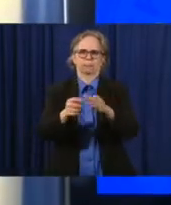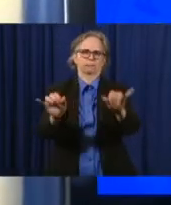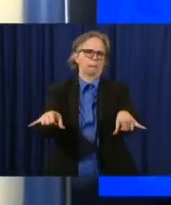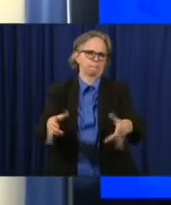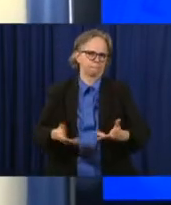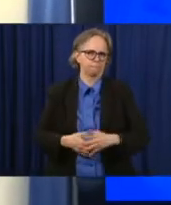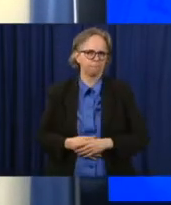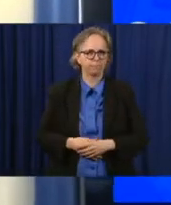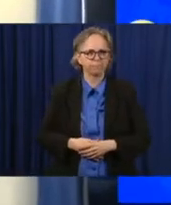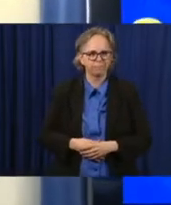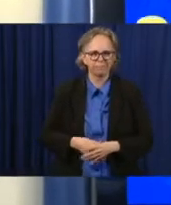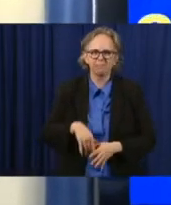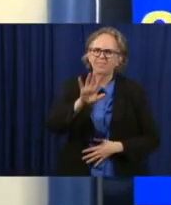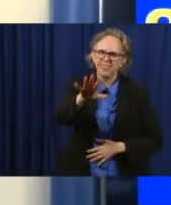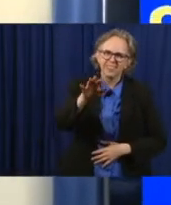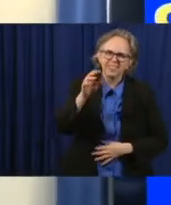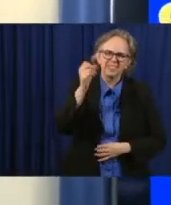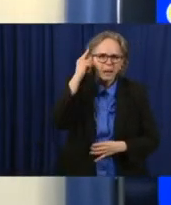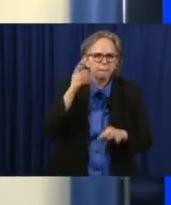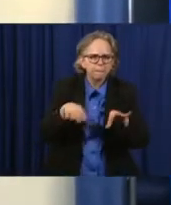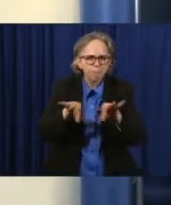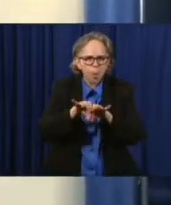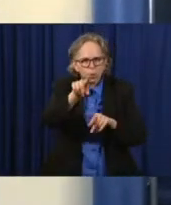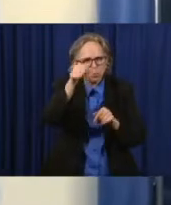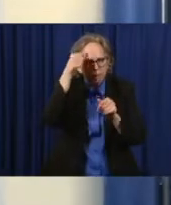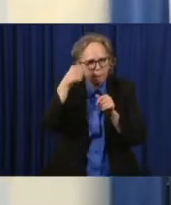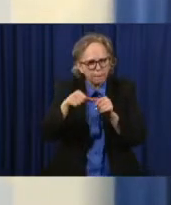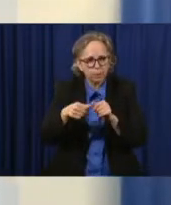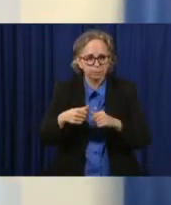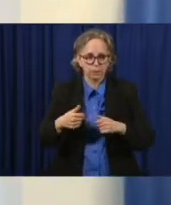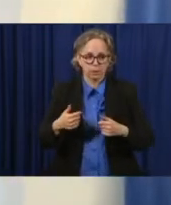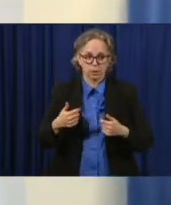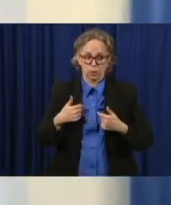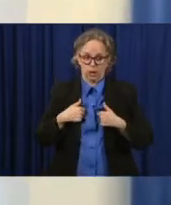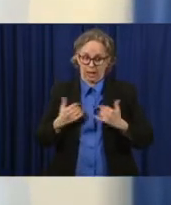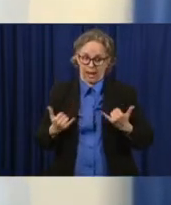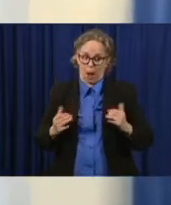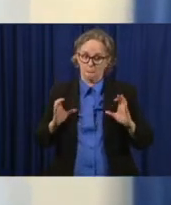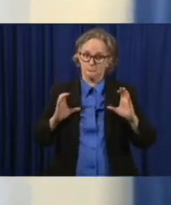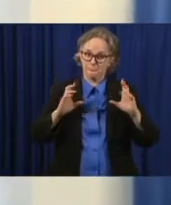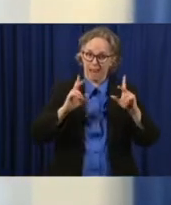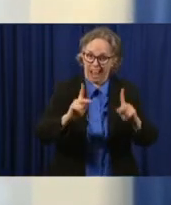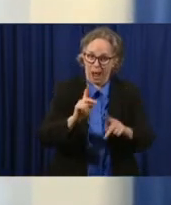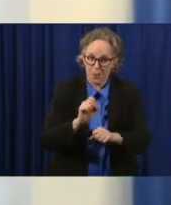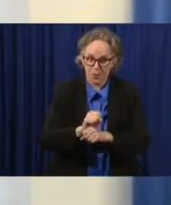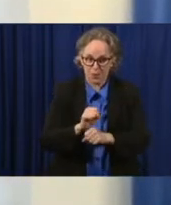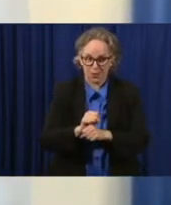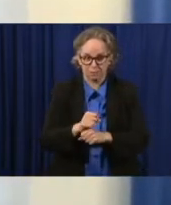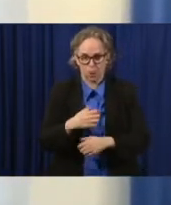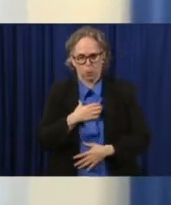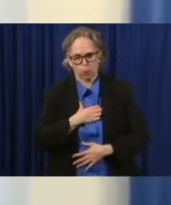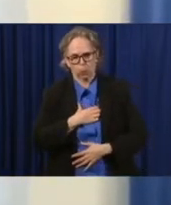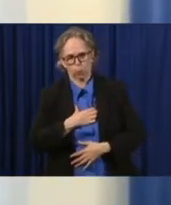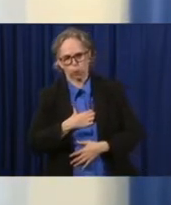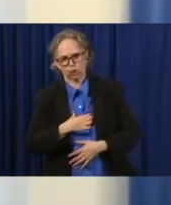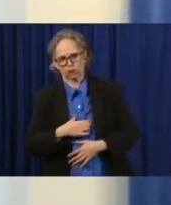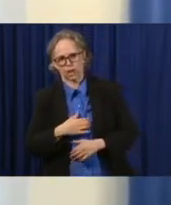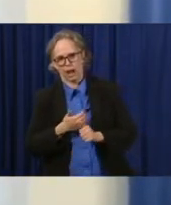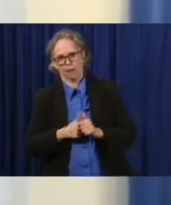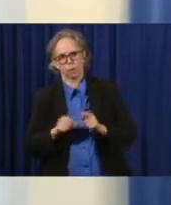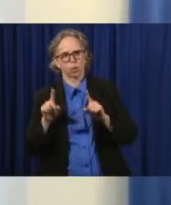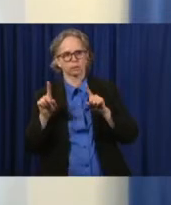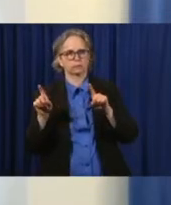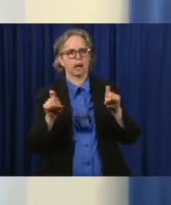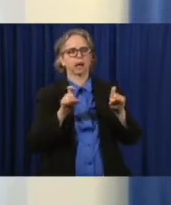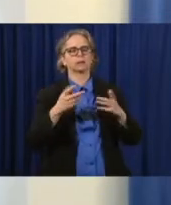to work and in businesses, too. And I think, again, we wish that this testing was something that everyone could have and you would have a clean slate,